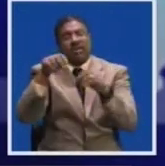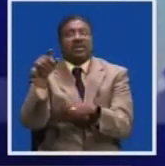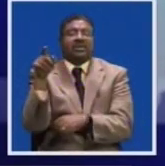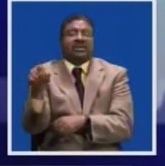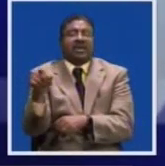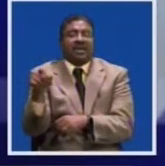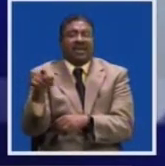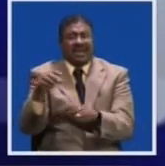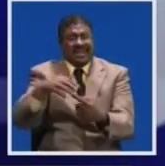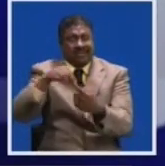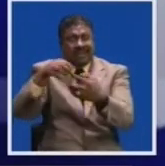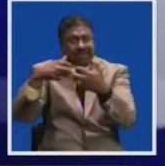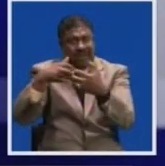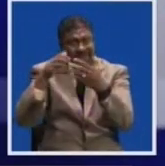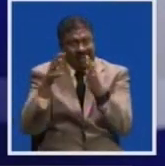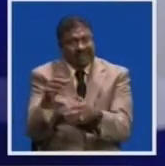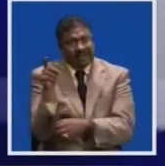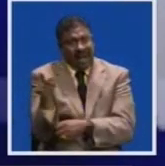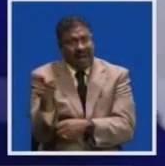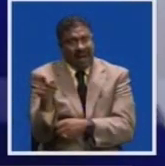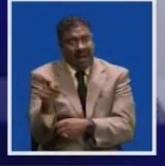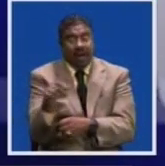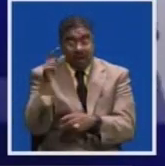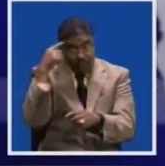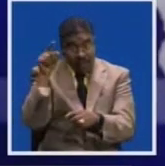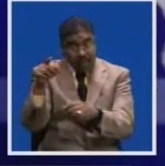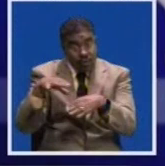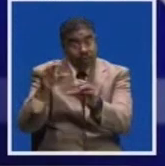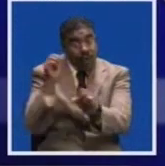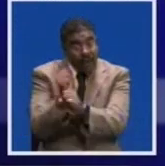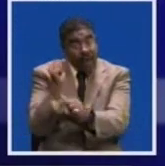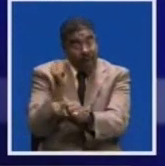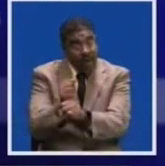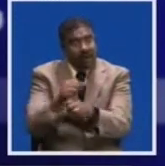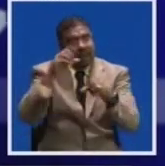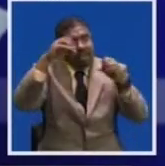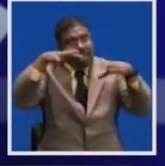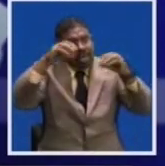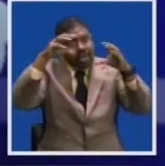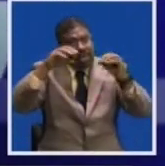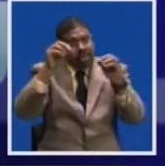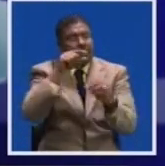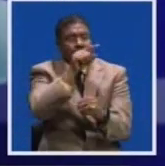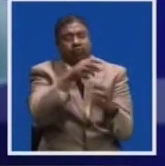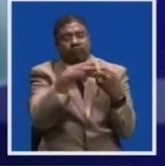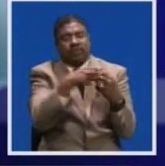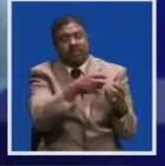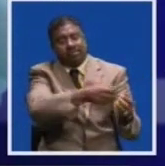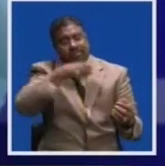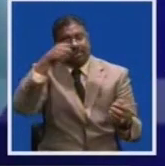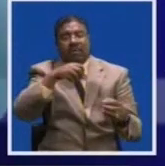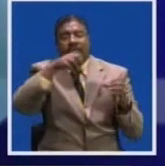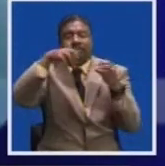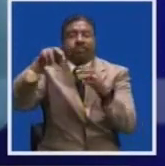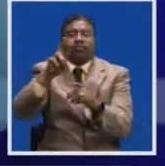manufacturing industry needs backup generators to continue with their operations and avoid job losses. Mr. Ahmed was speaking